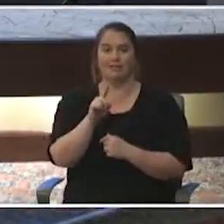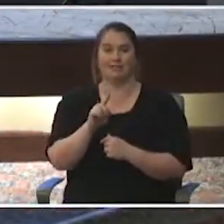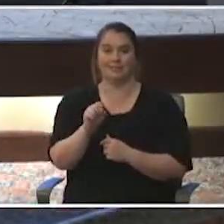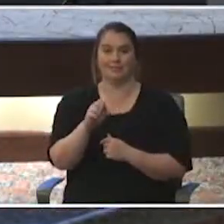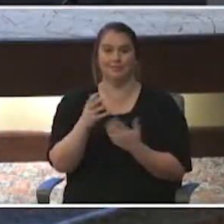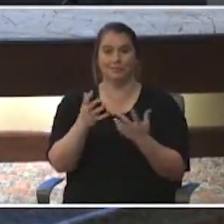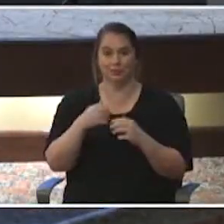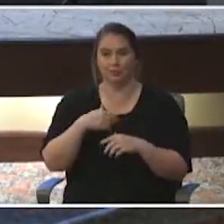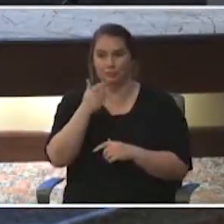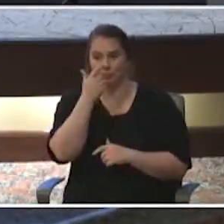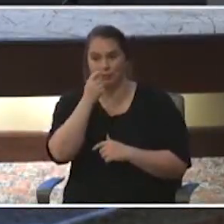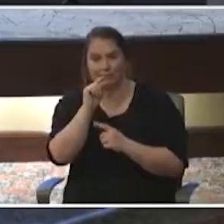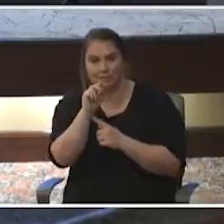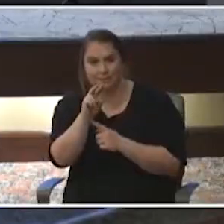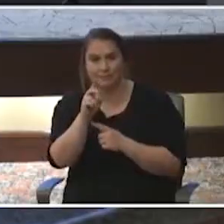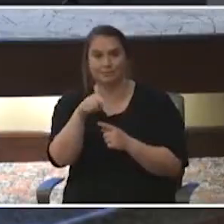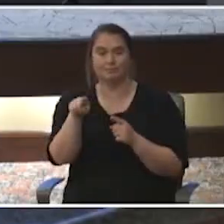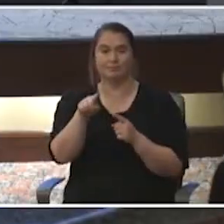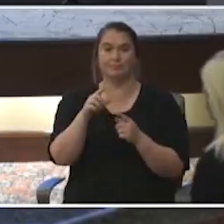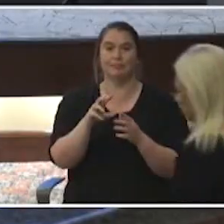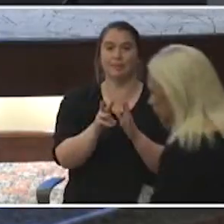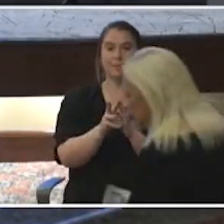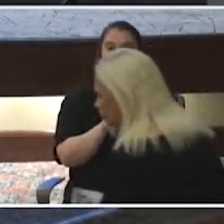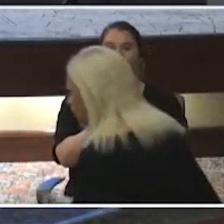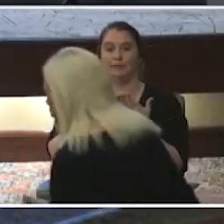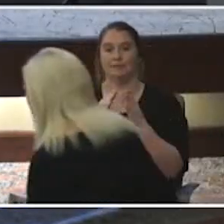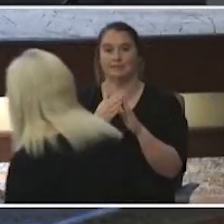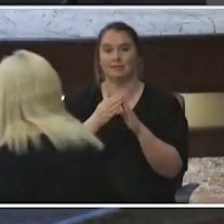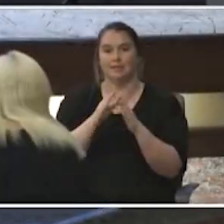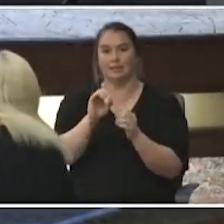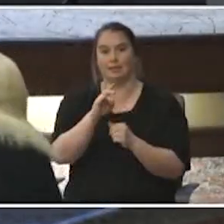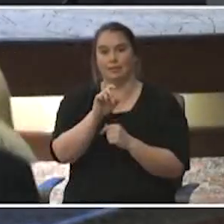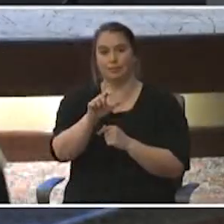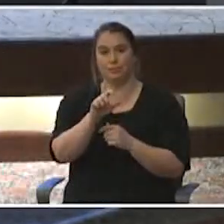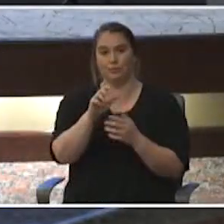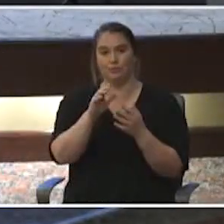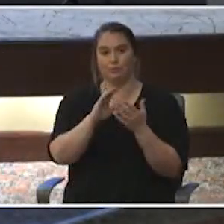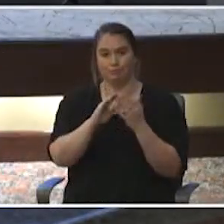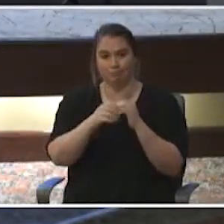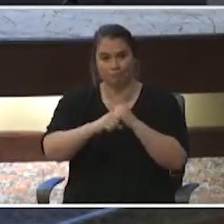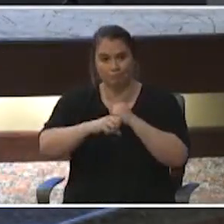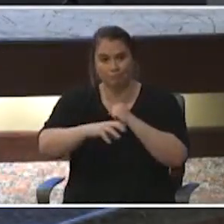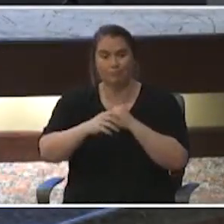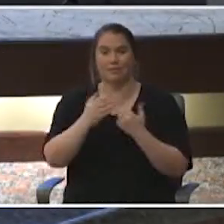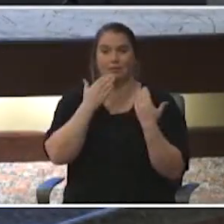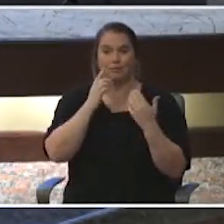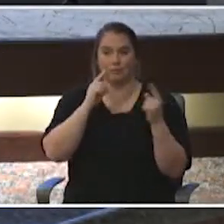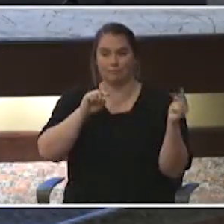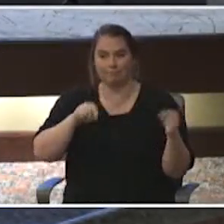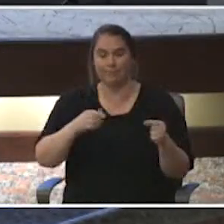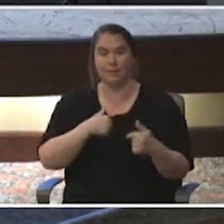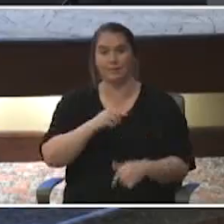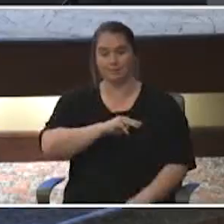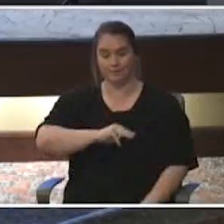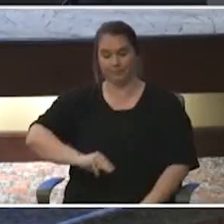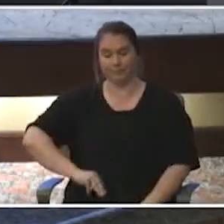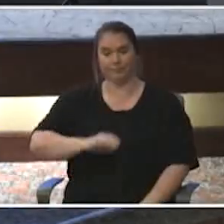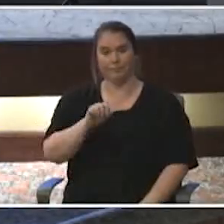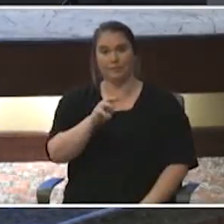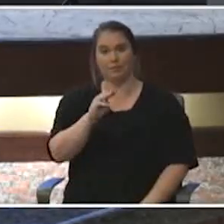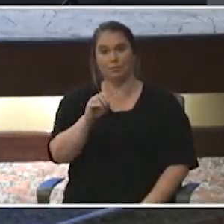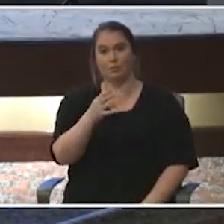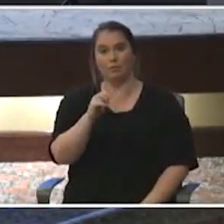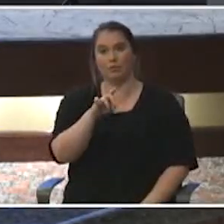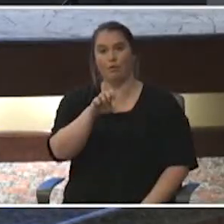home watching on TV at the Waco City Cable Channel. Thank you, everybody, for joining us here today. I'm Mayor Jim Holmes. I'm joined on the dais here